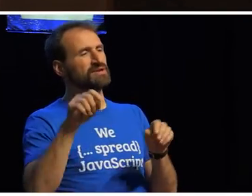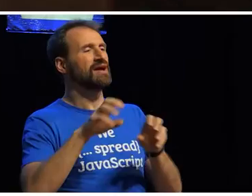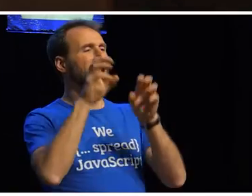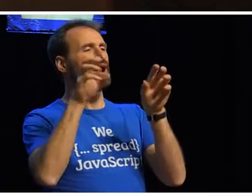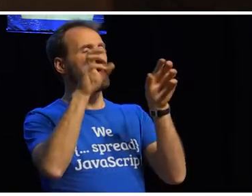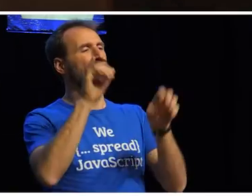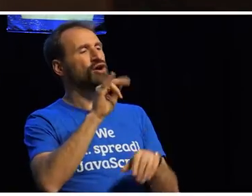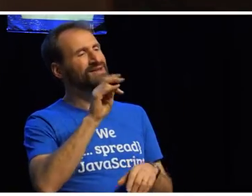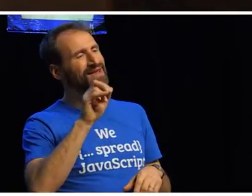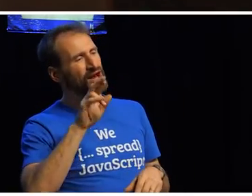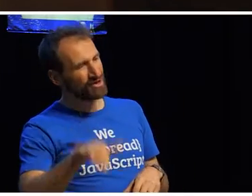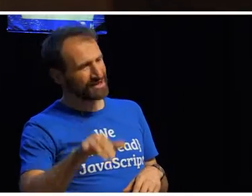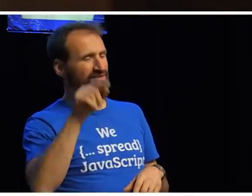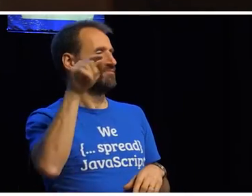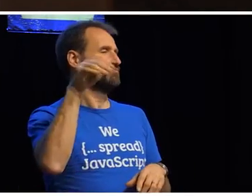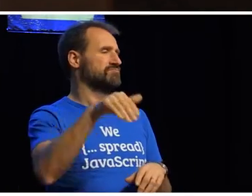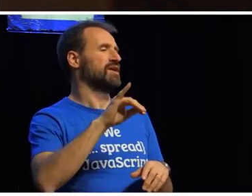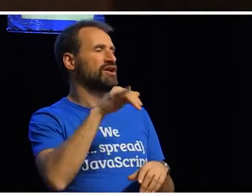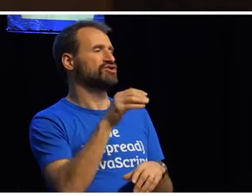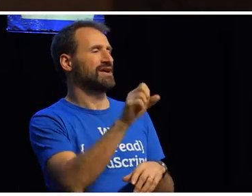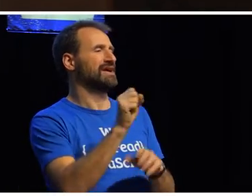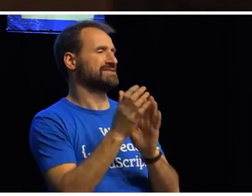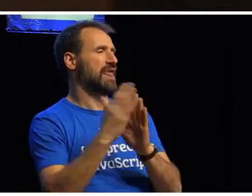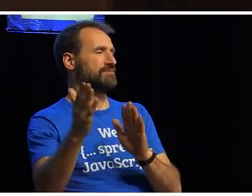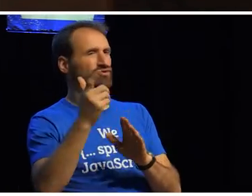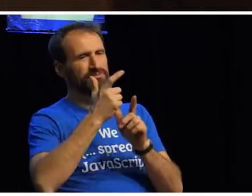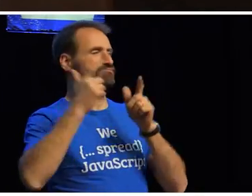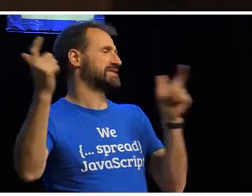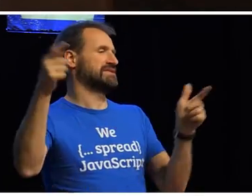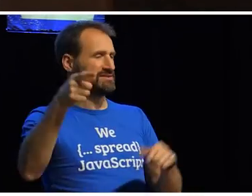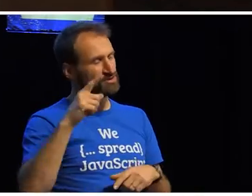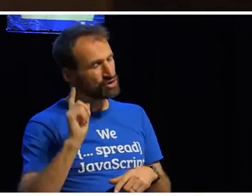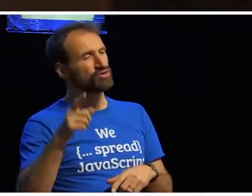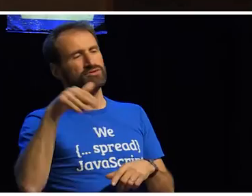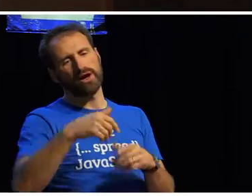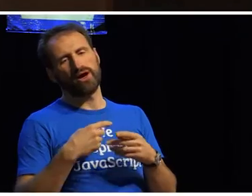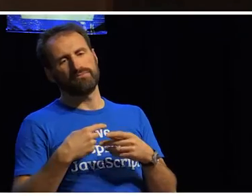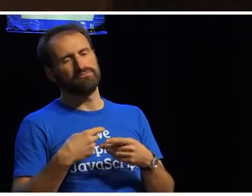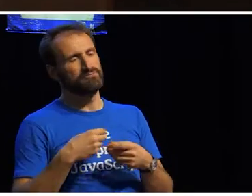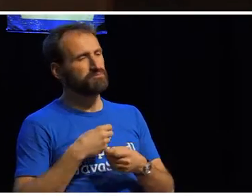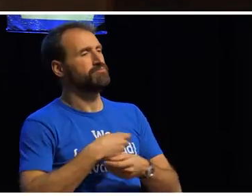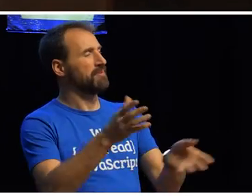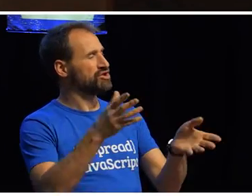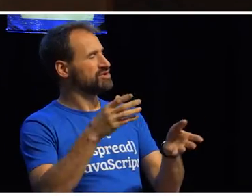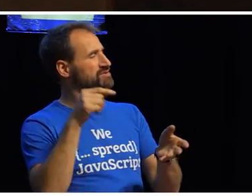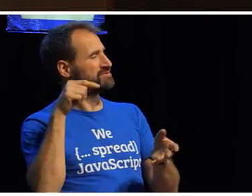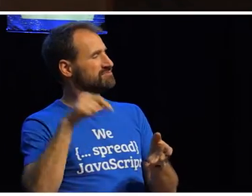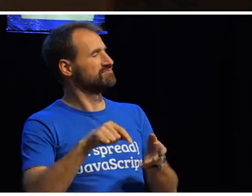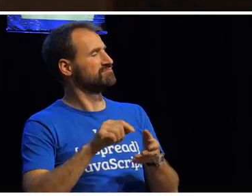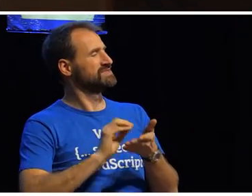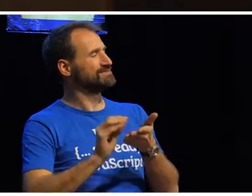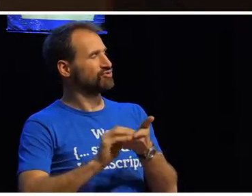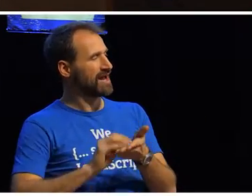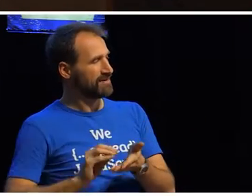to use Node.js library. And I'm using publishing, subscribing, and that URL to display on the web. So basically